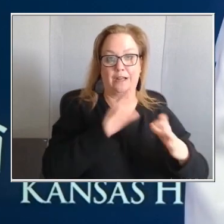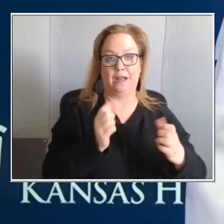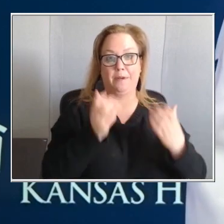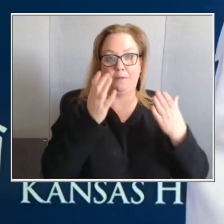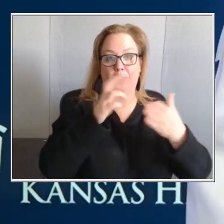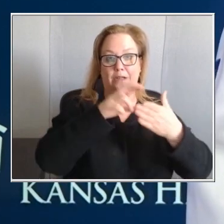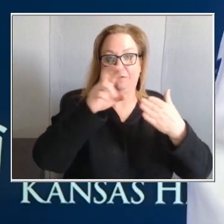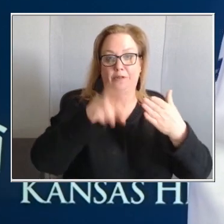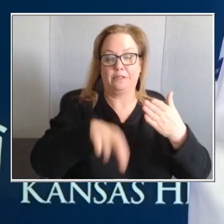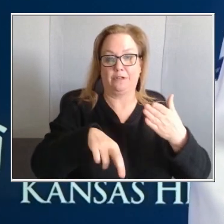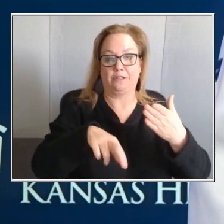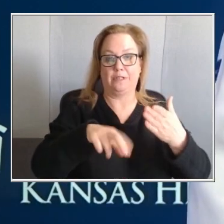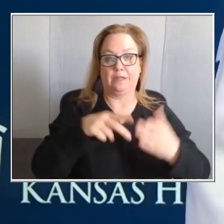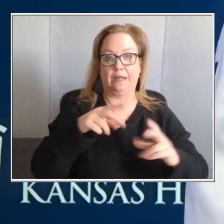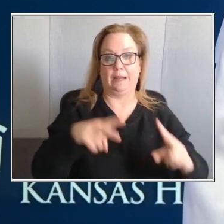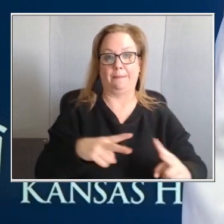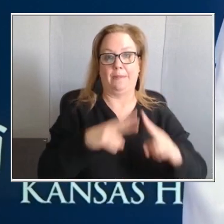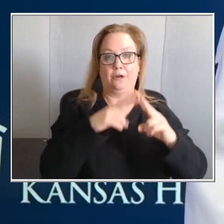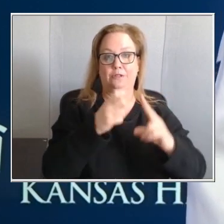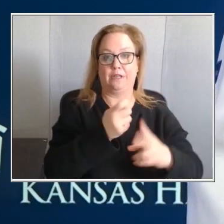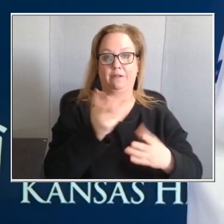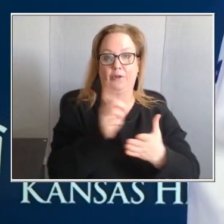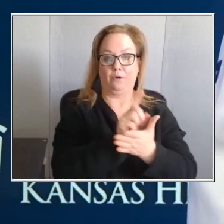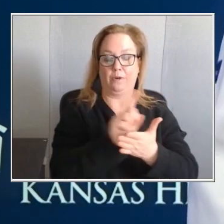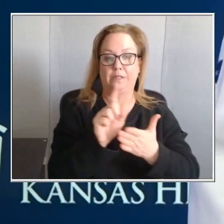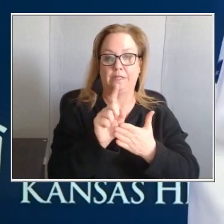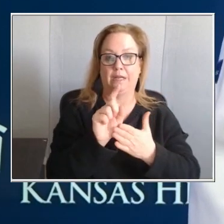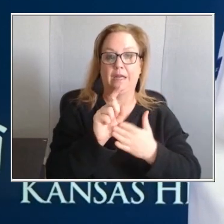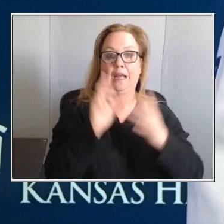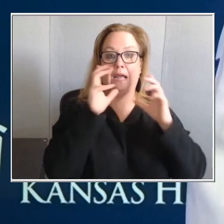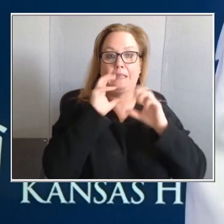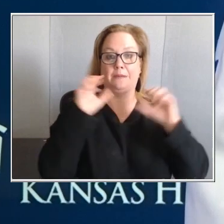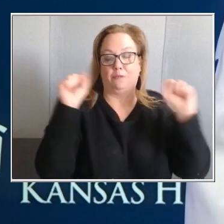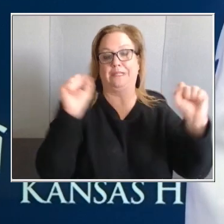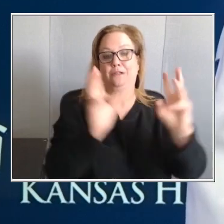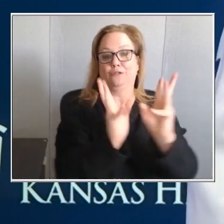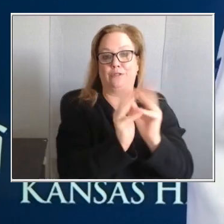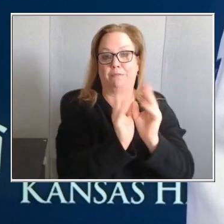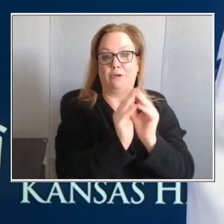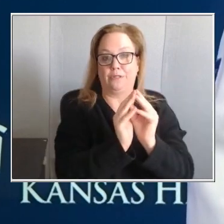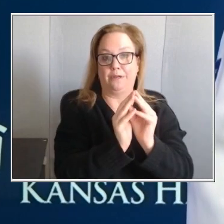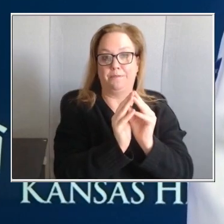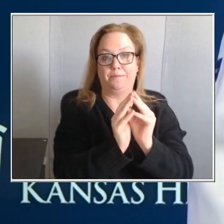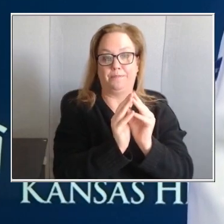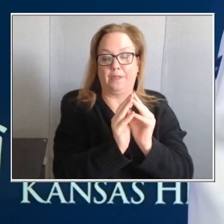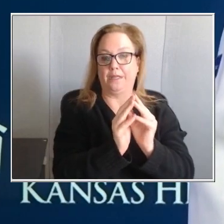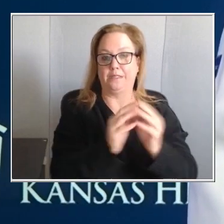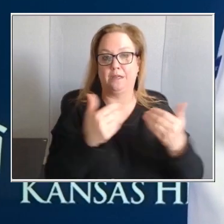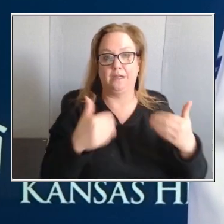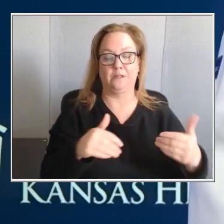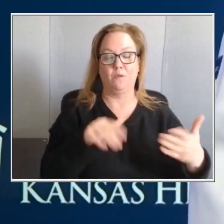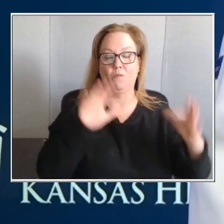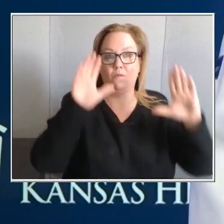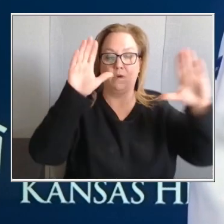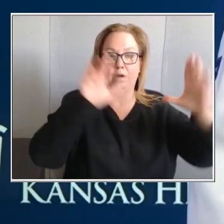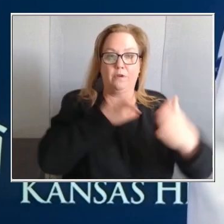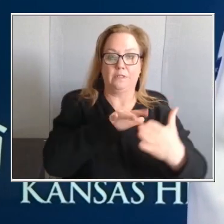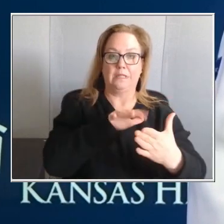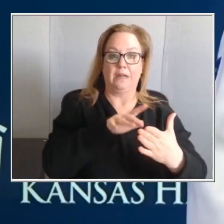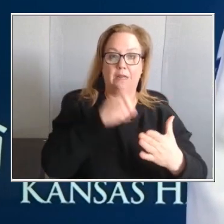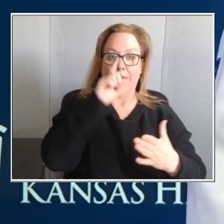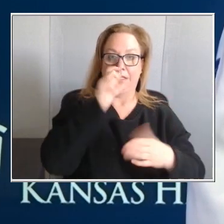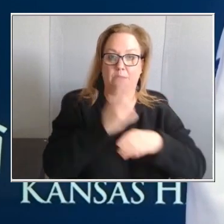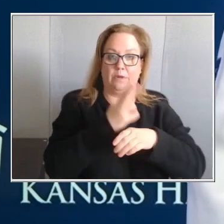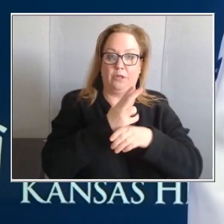of in Paris in just a few weeks at the Presidential Symposium. It's a landmark trial because we use somebody